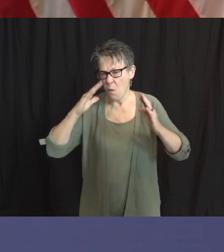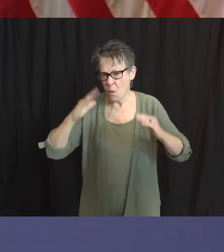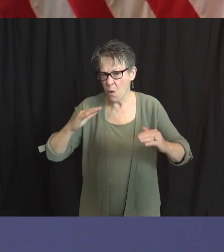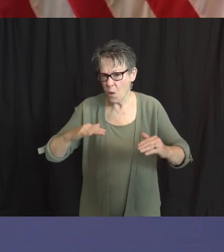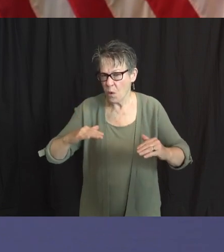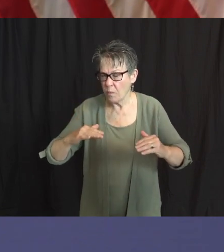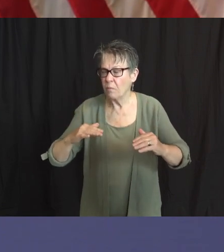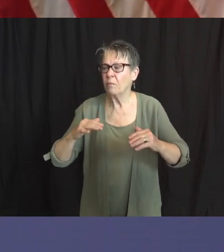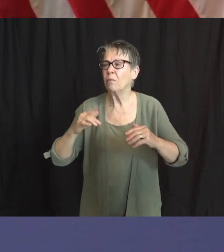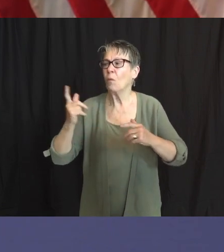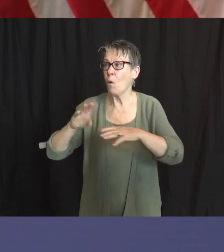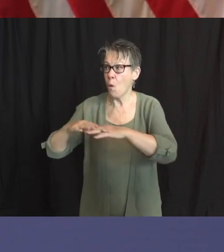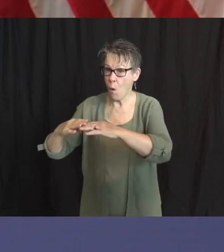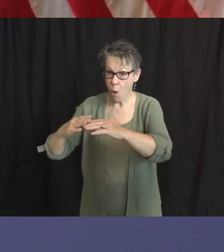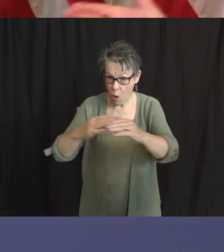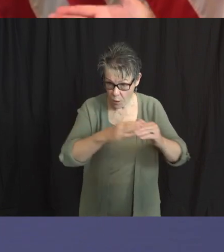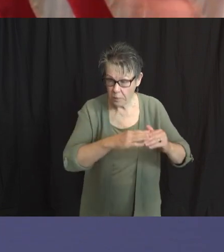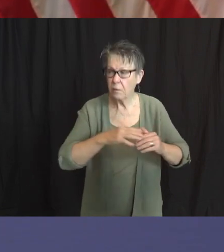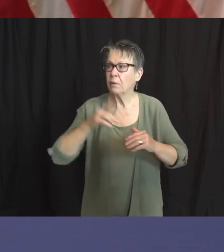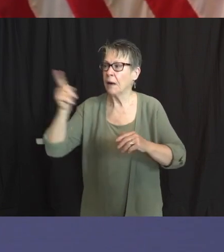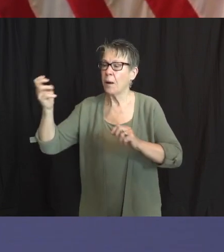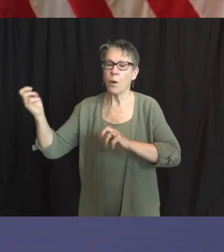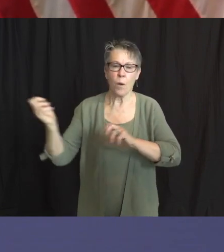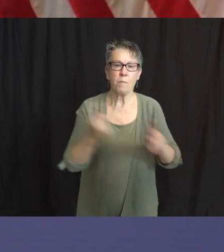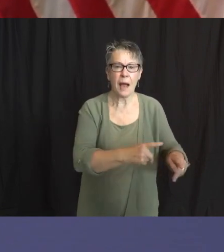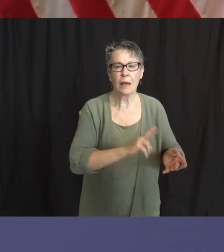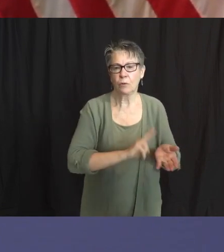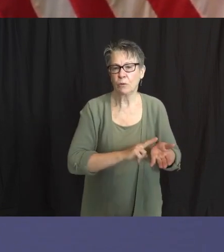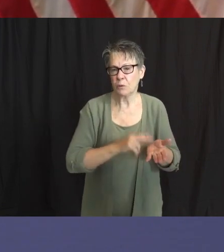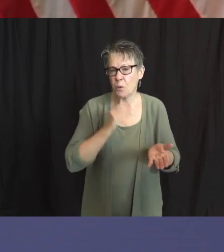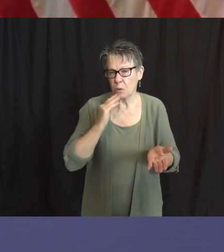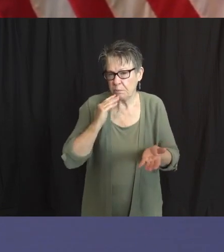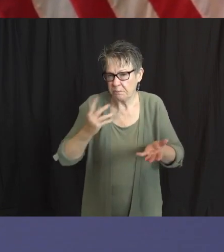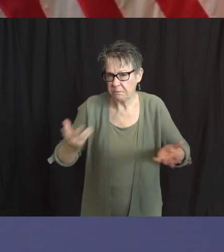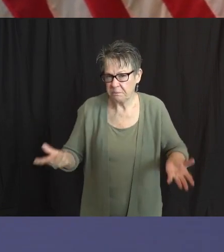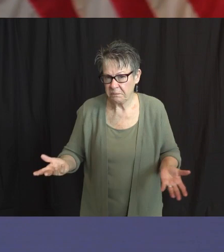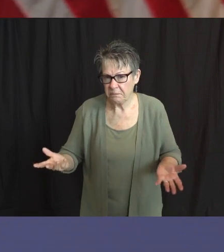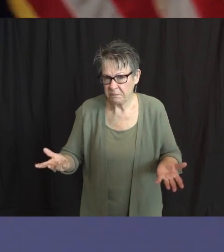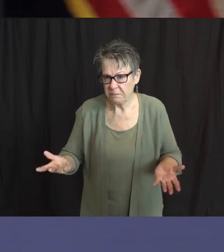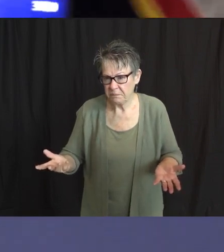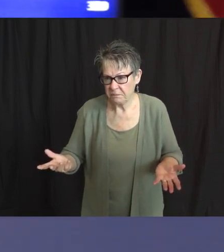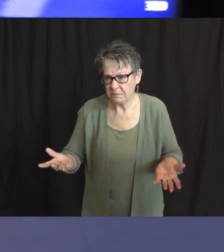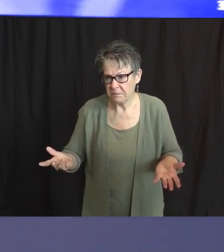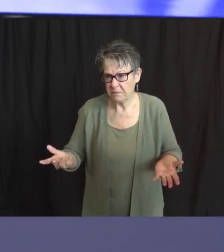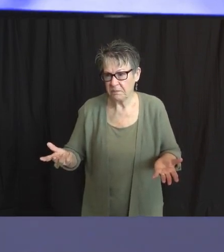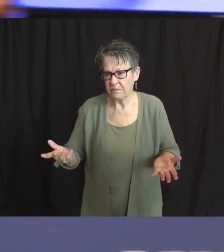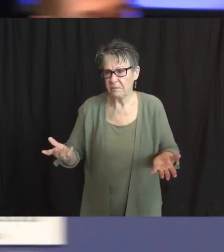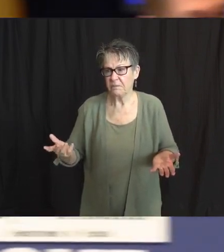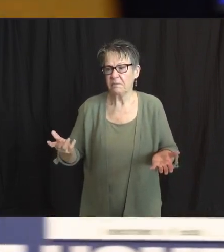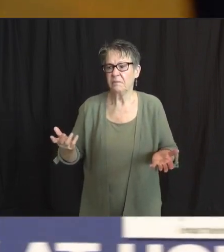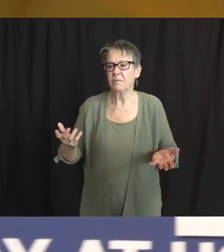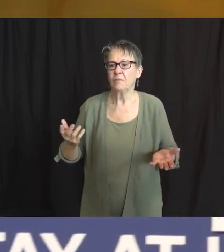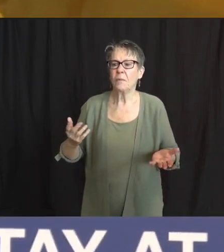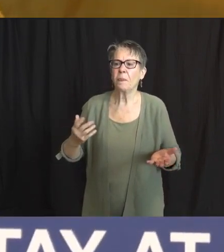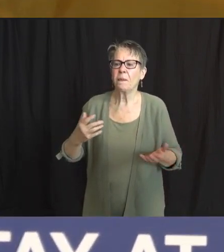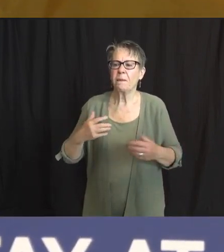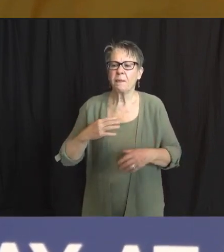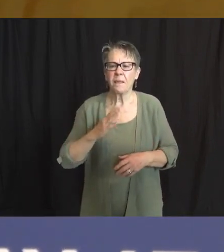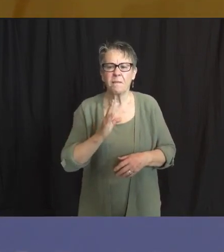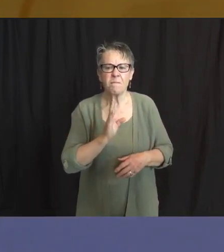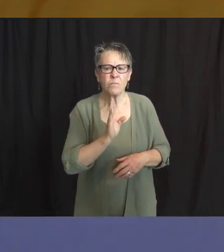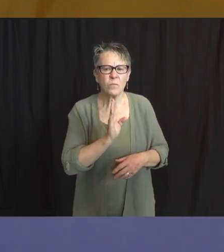to make health progress. Any comments on nursing homes? I don't know what specific situation Senator's talking